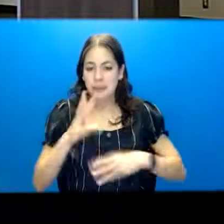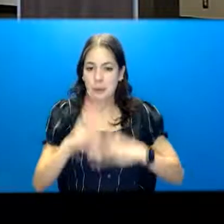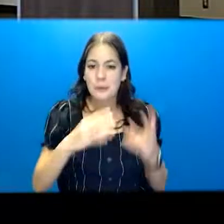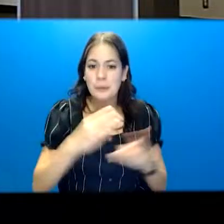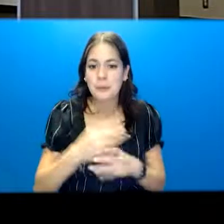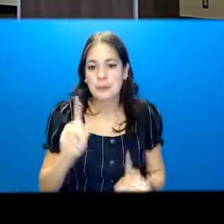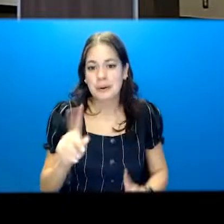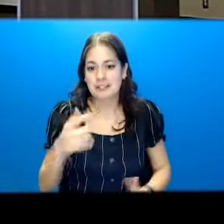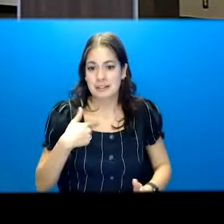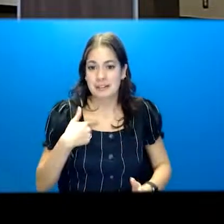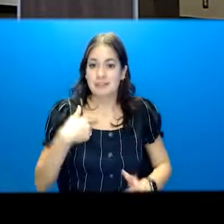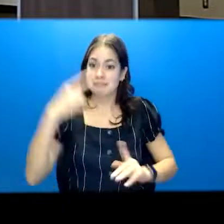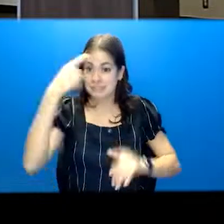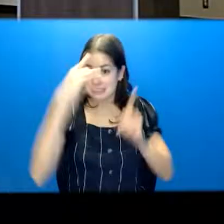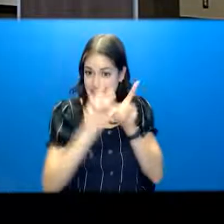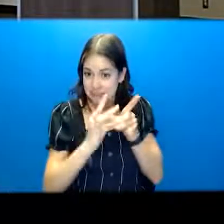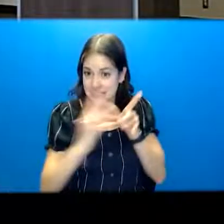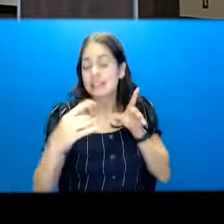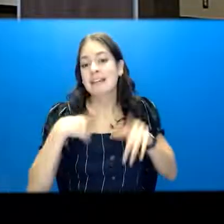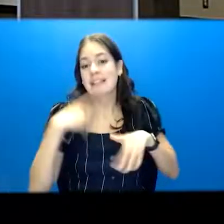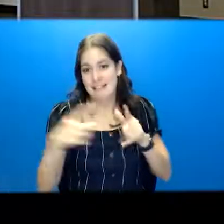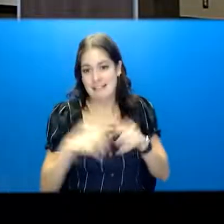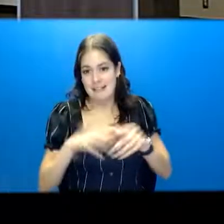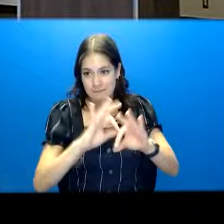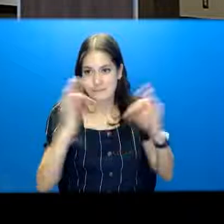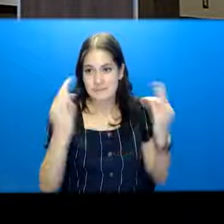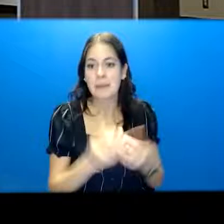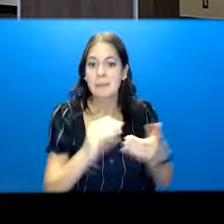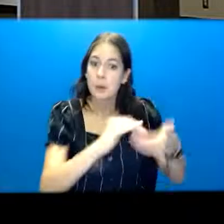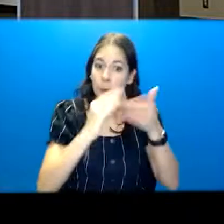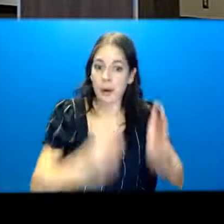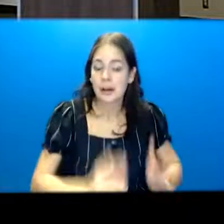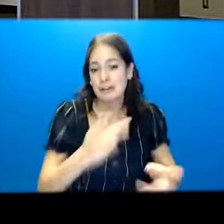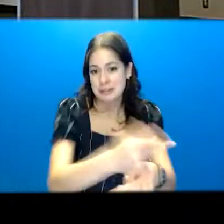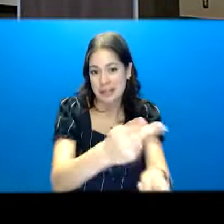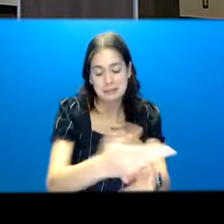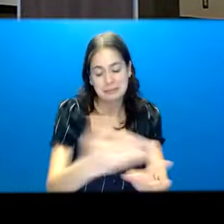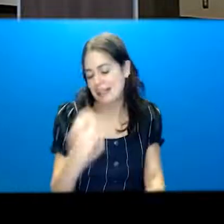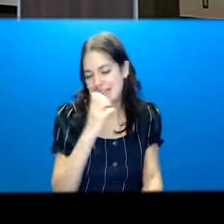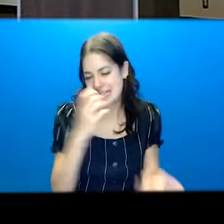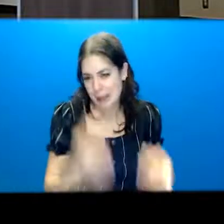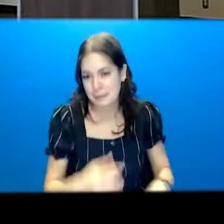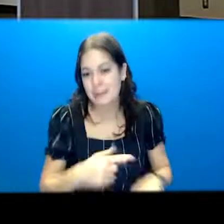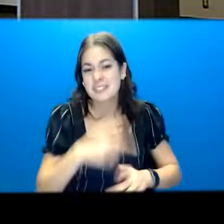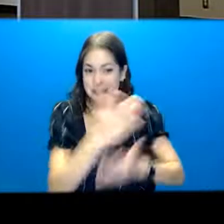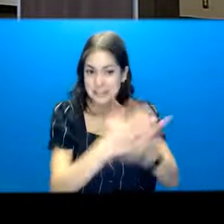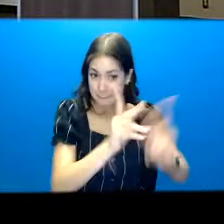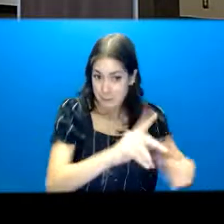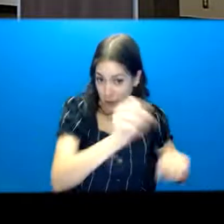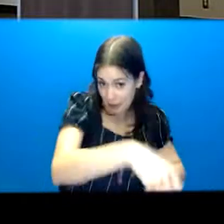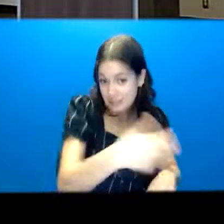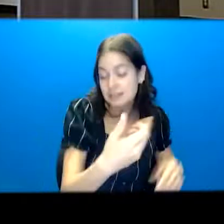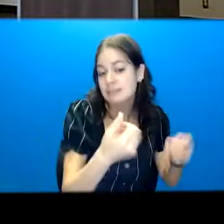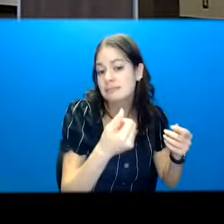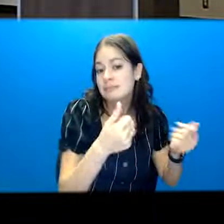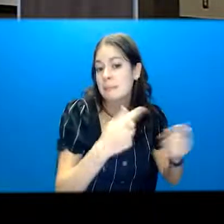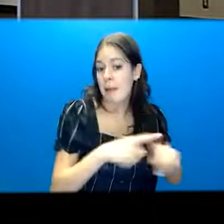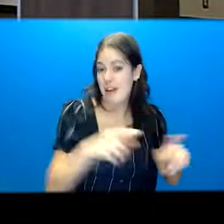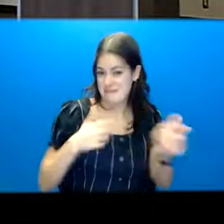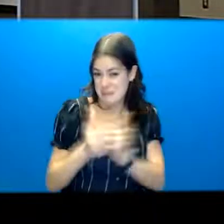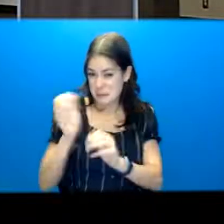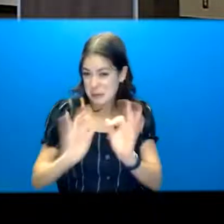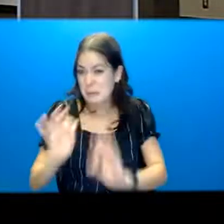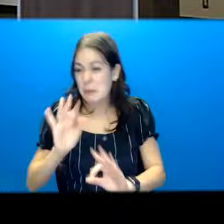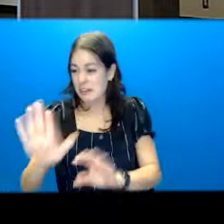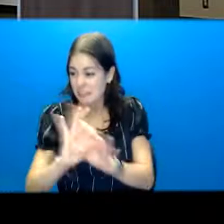was onset of psychosis and then families end up in coordinated specialty care. And that for some people may happen, but for the majority of